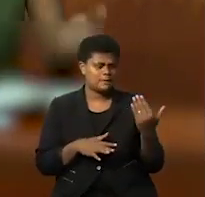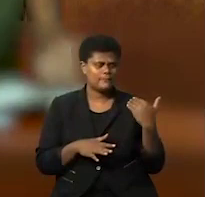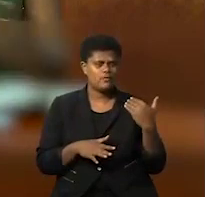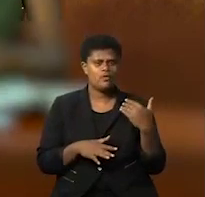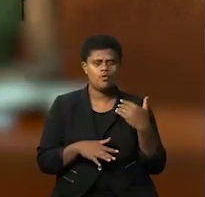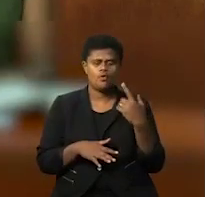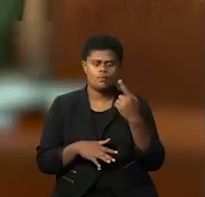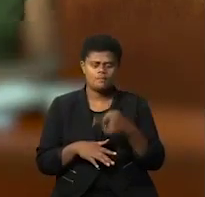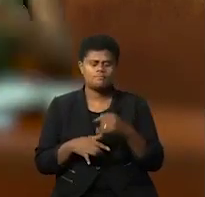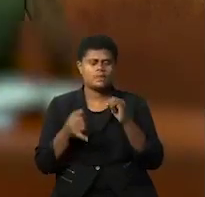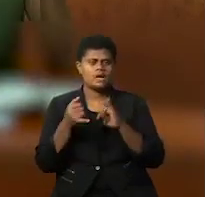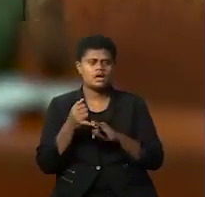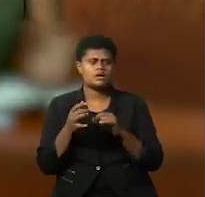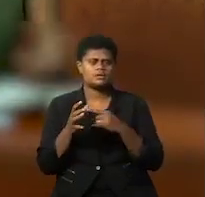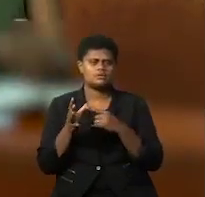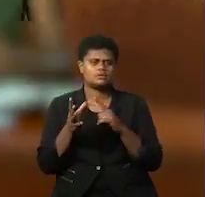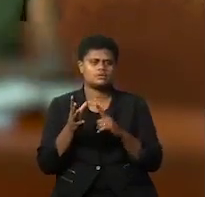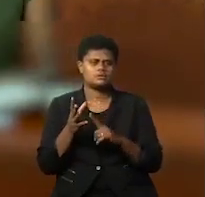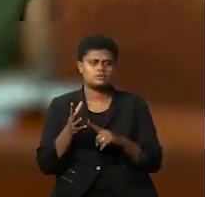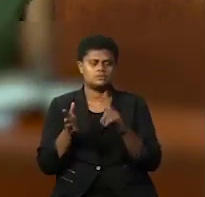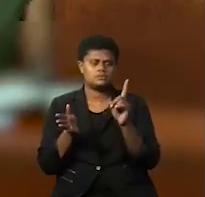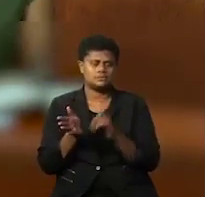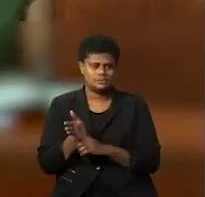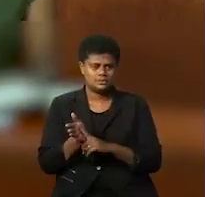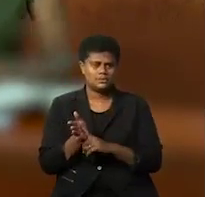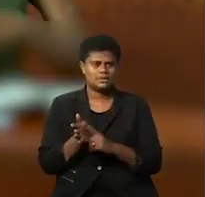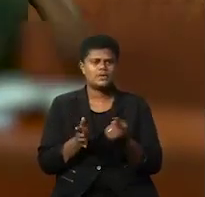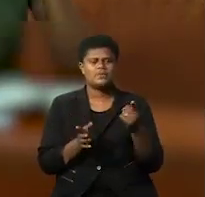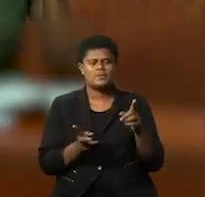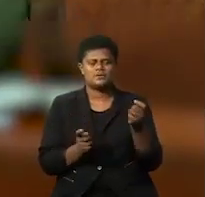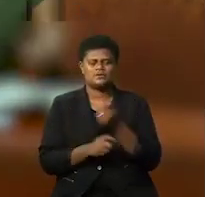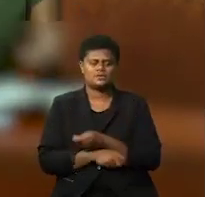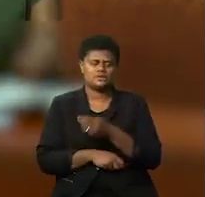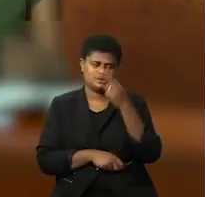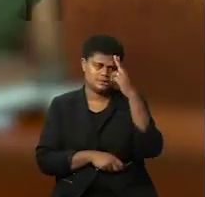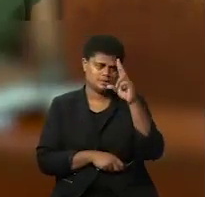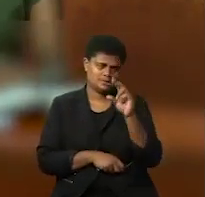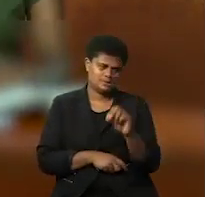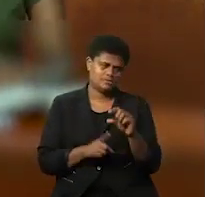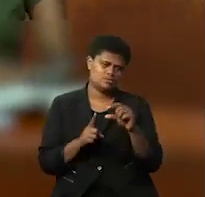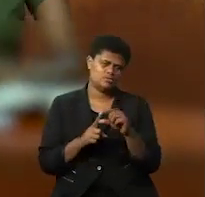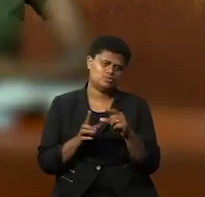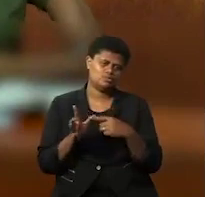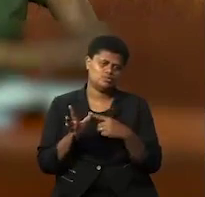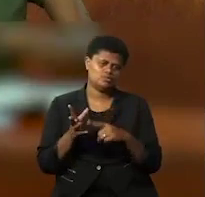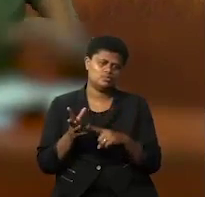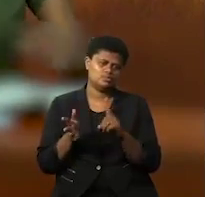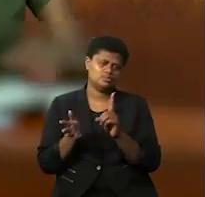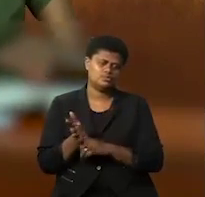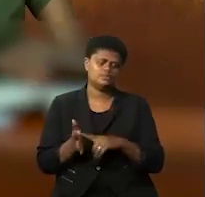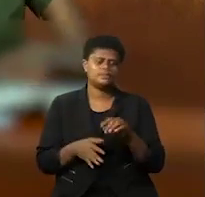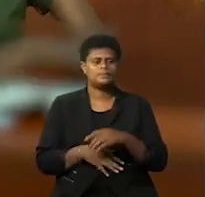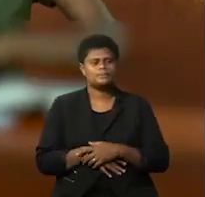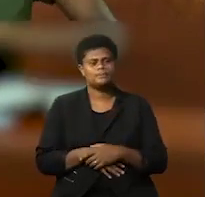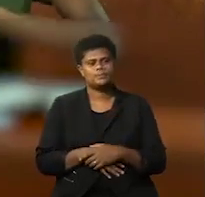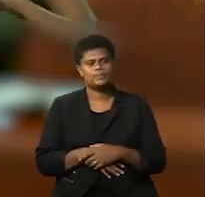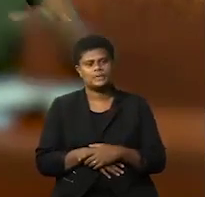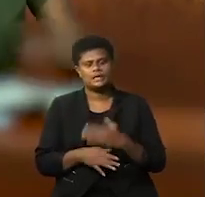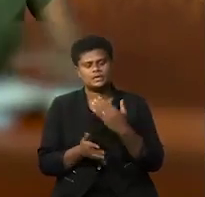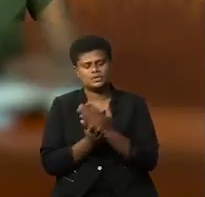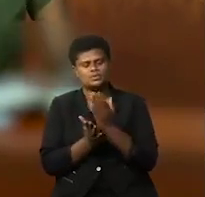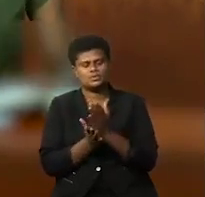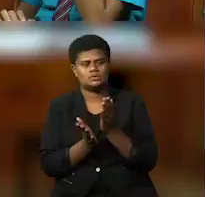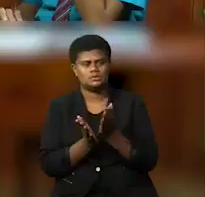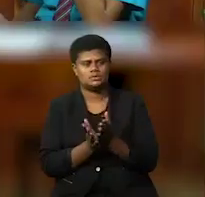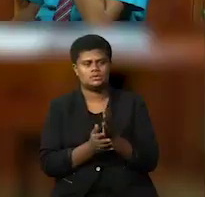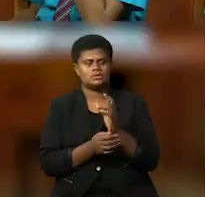was persecuting the believers. But when he met Jesus and, you know, he came to knew his Savior, he not only spread the word to the Jews, he went out to the